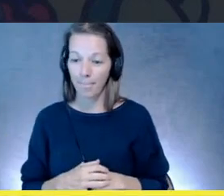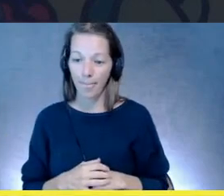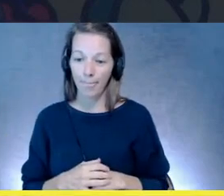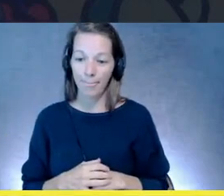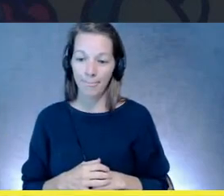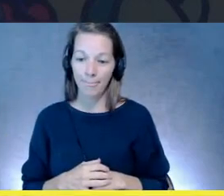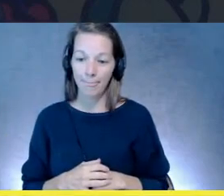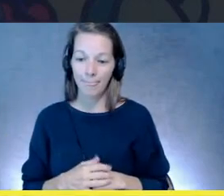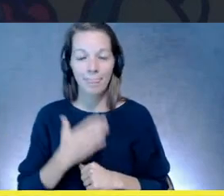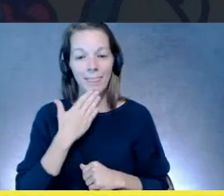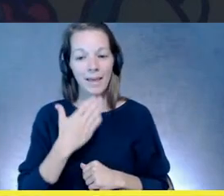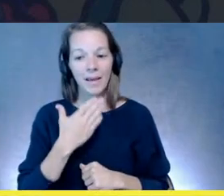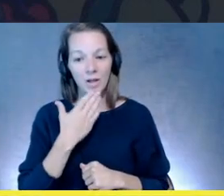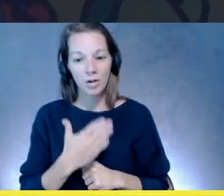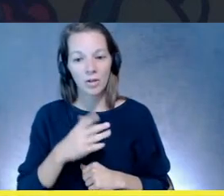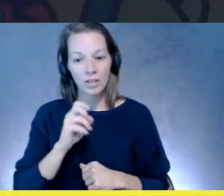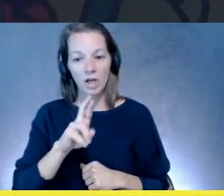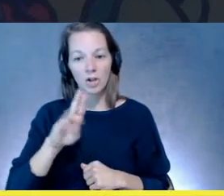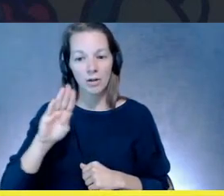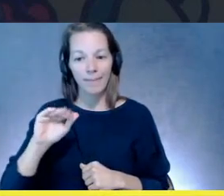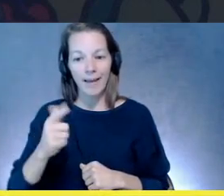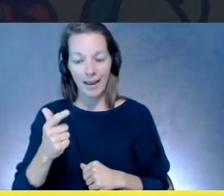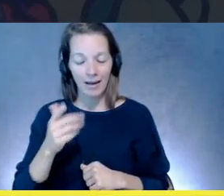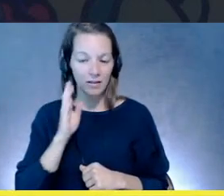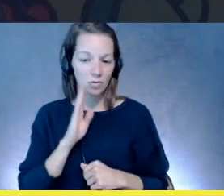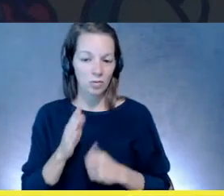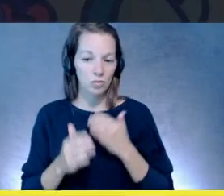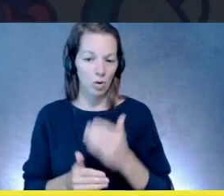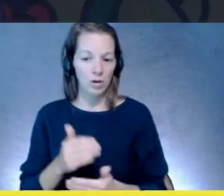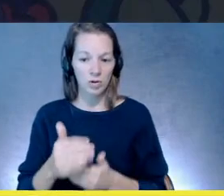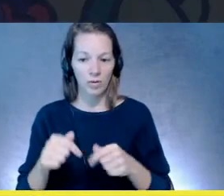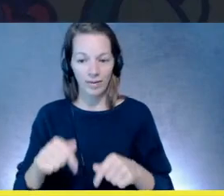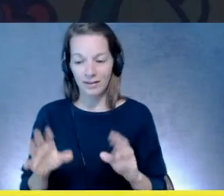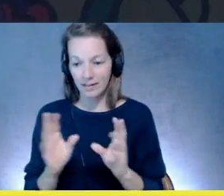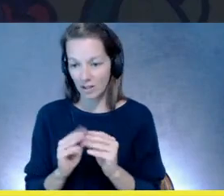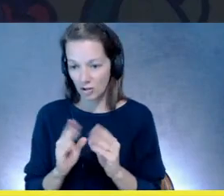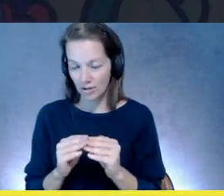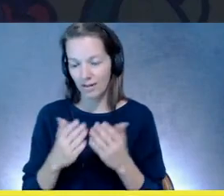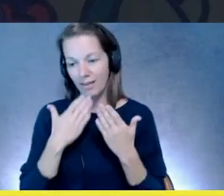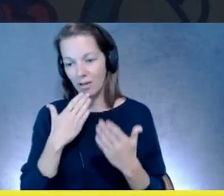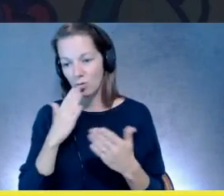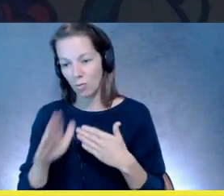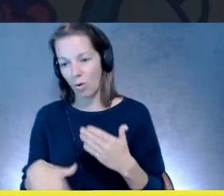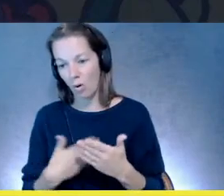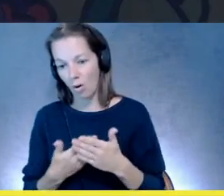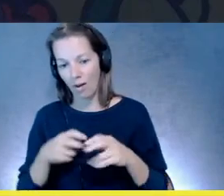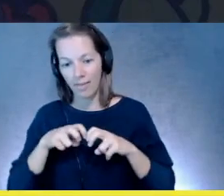Thank you, Dr. Begg, for walking us through this session, and thank you to all the panelists. A